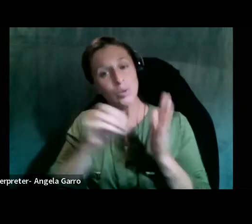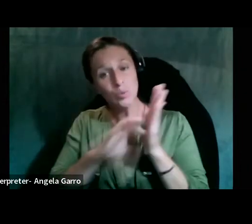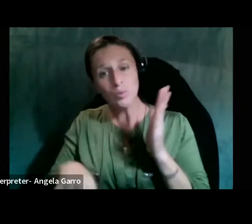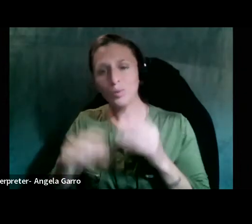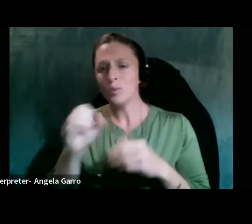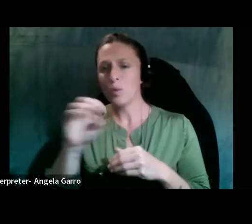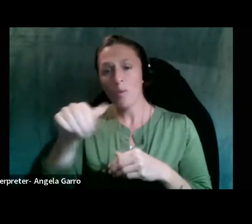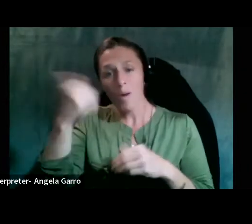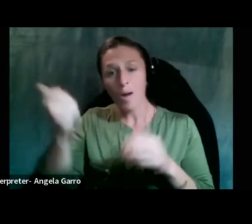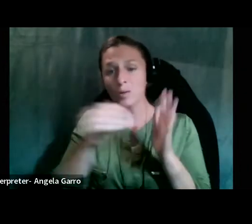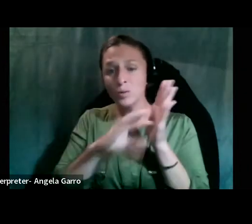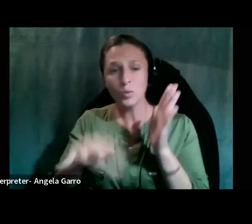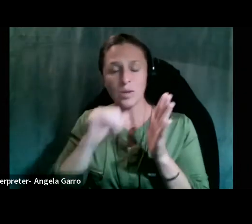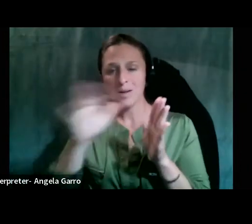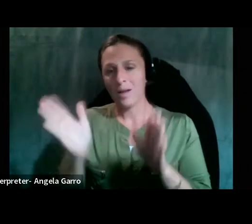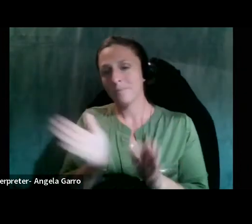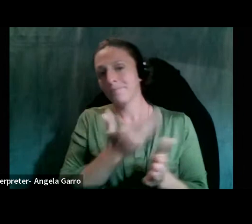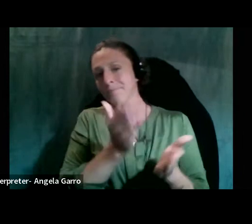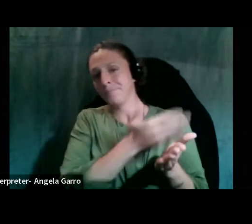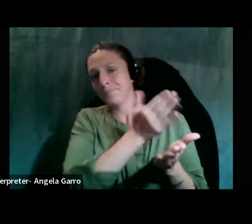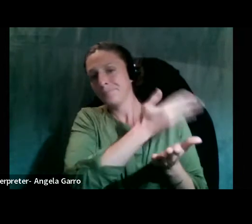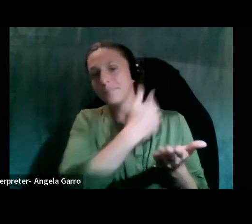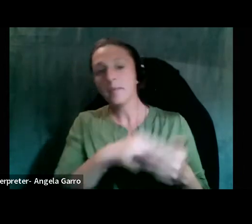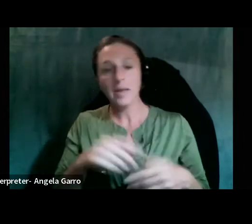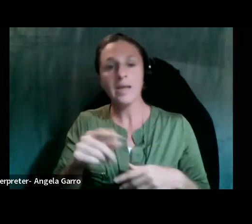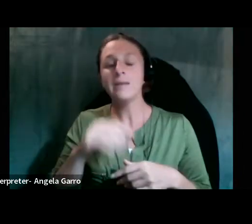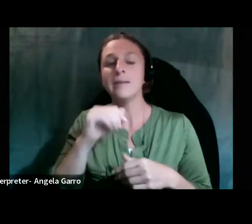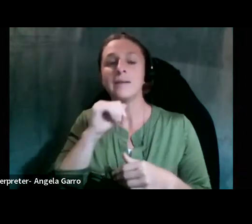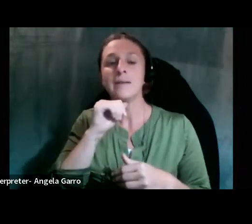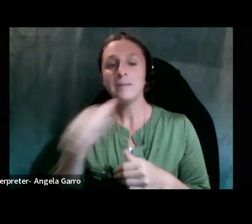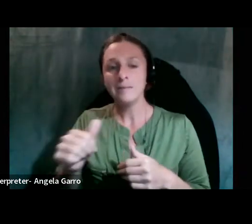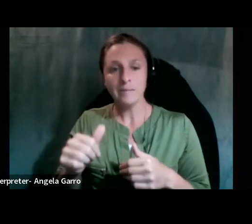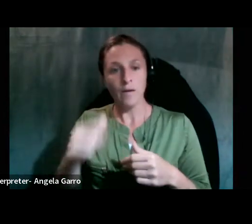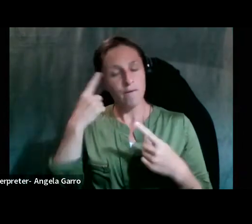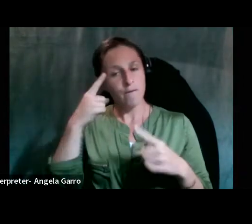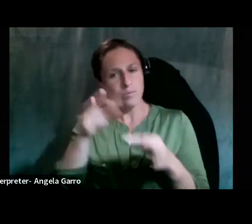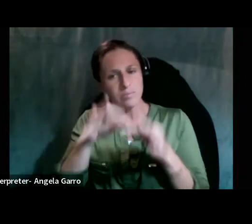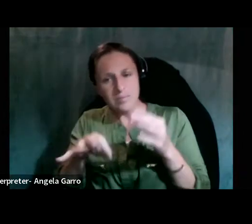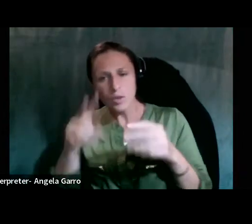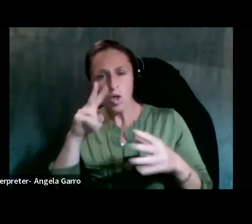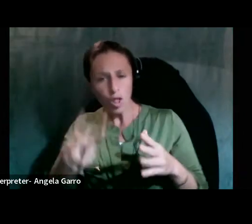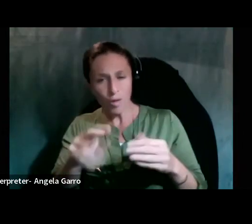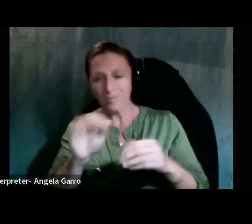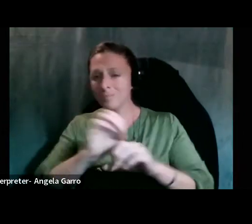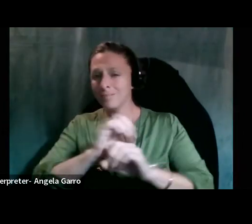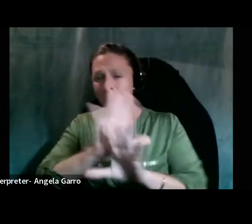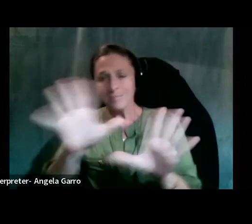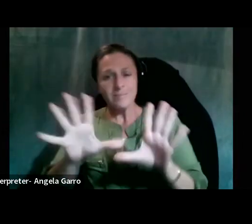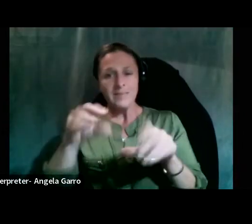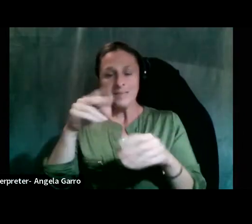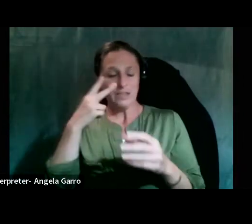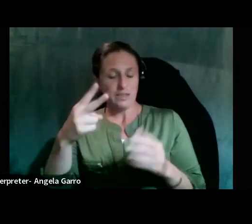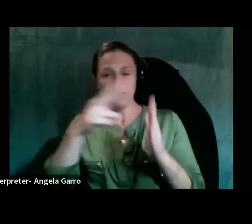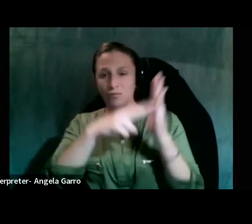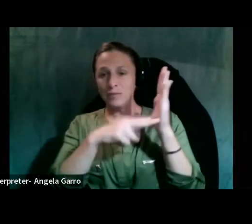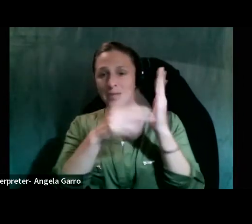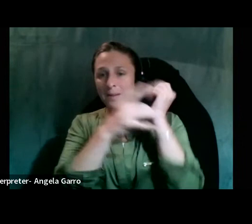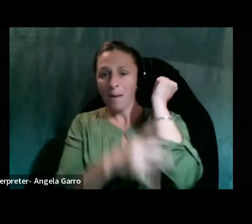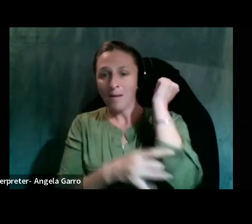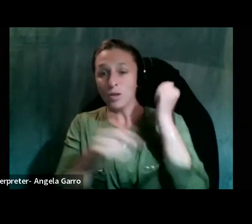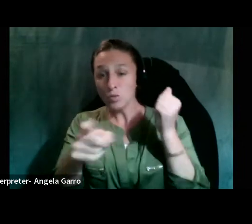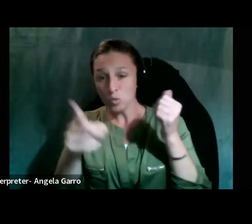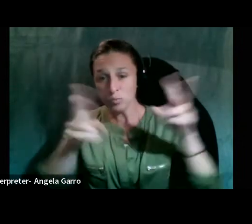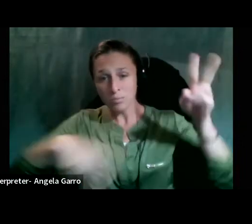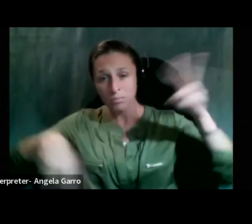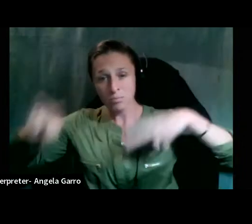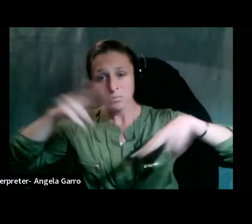away by the duplicity and the ineptitude that will be apparent to you once you read through the material in the binders. You are the overseers that